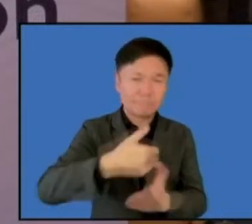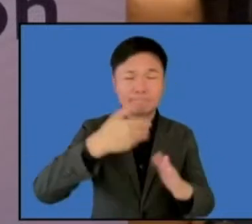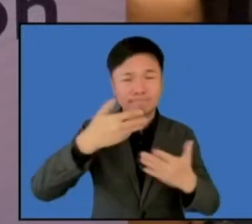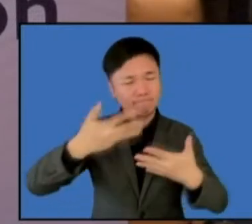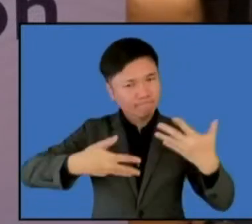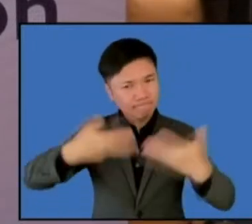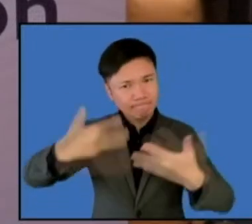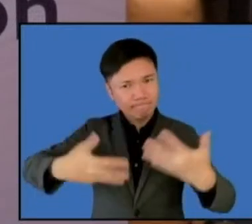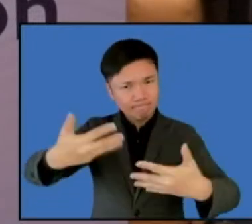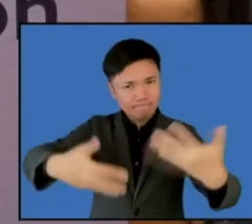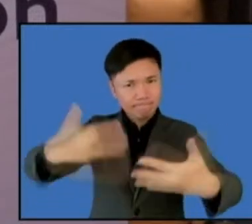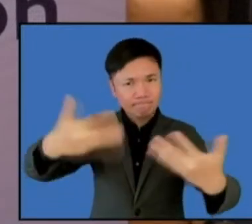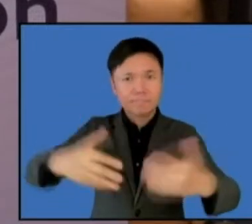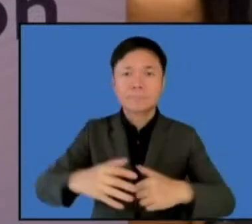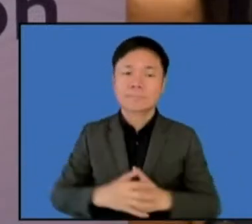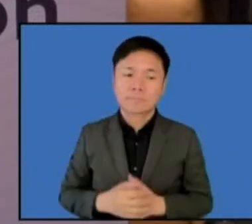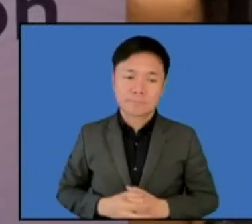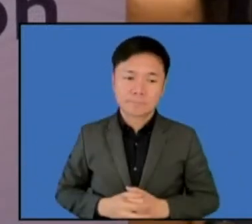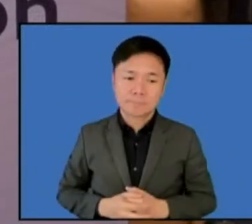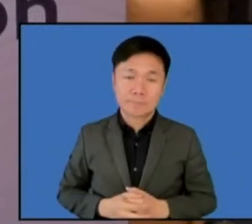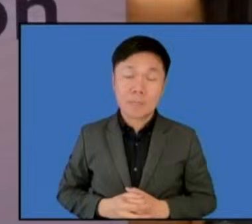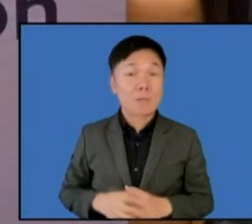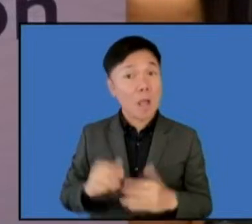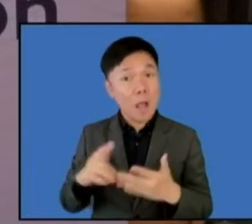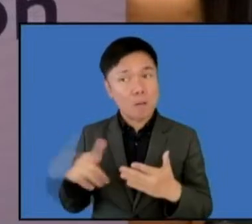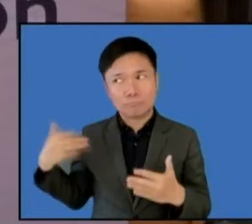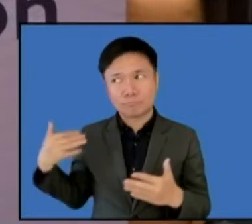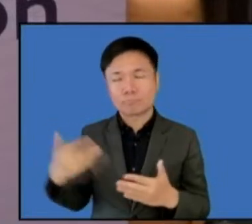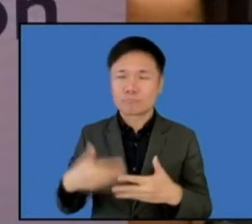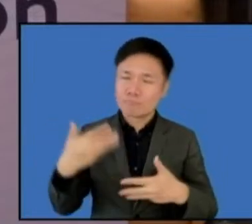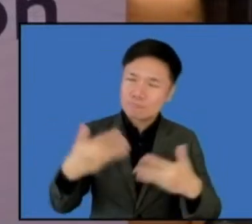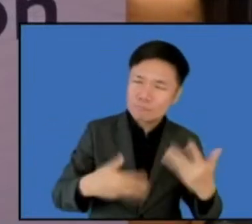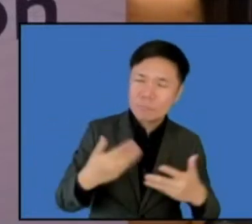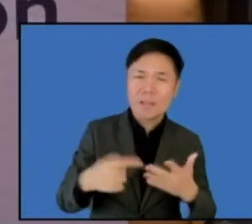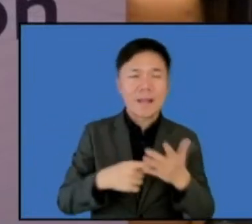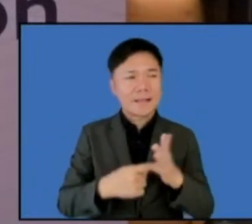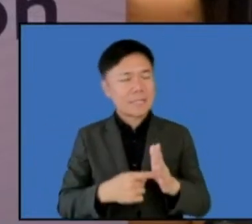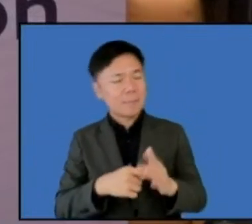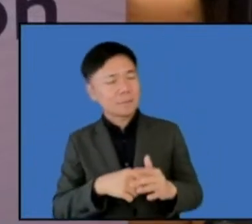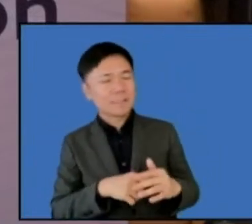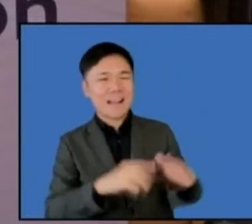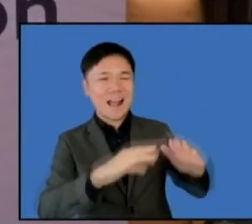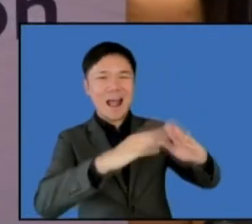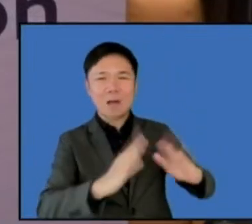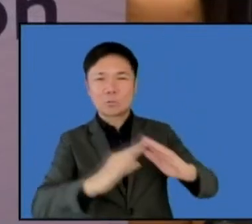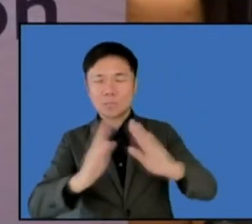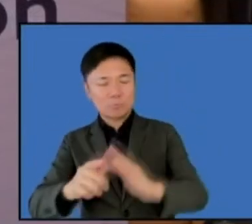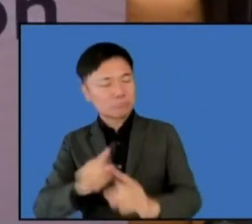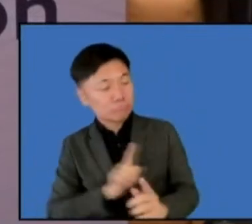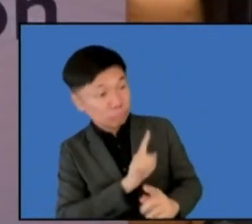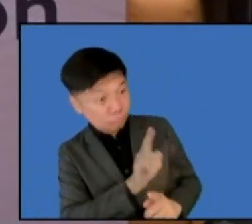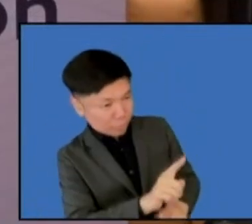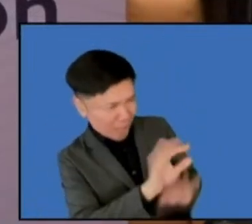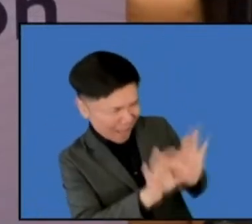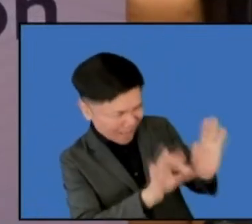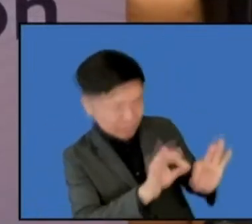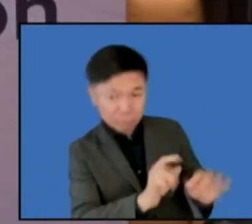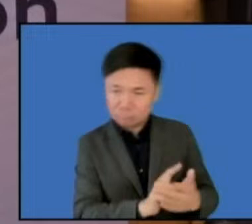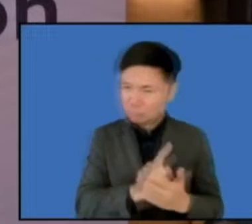use traditional data collection like censuses of population and housing,